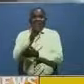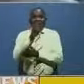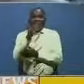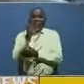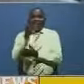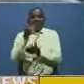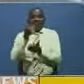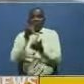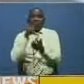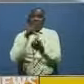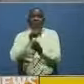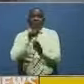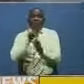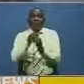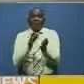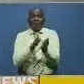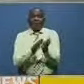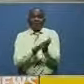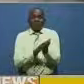965 participating schools,